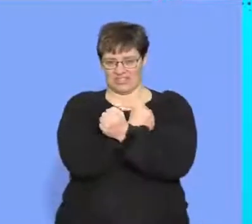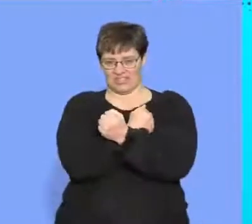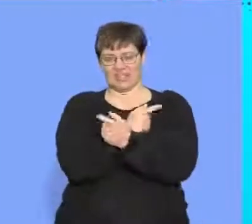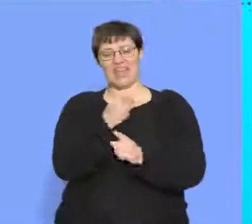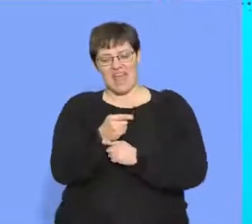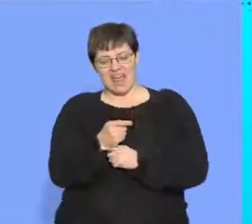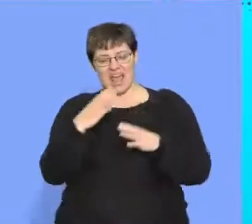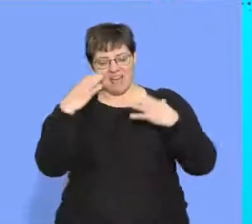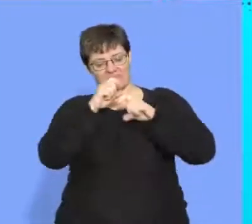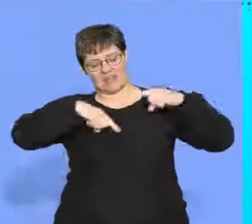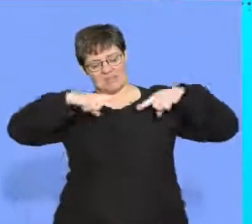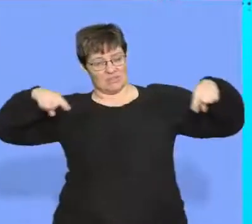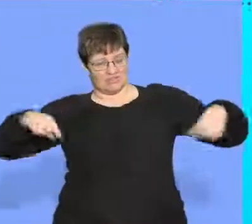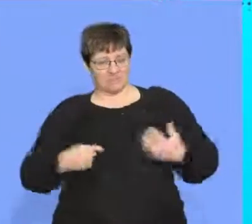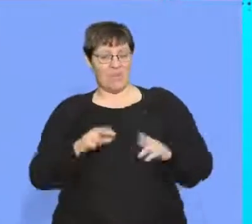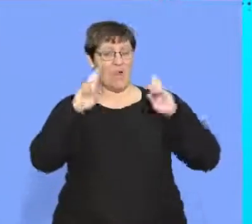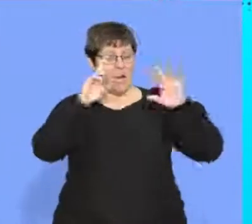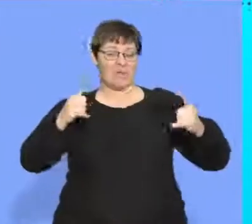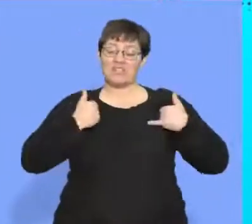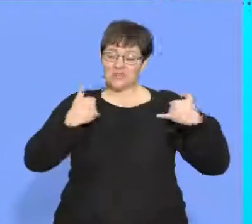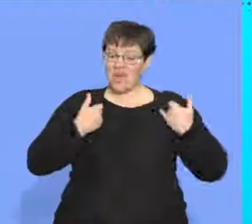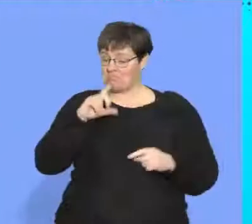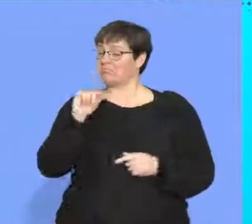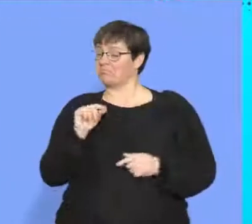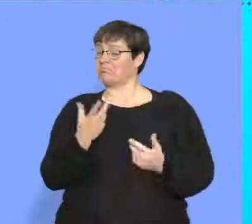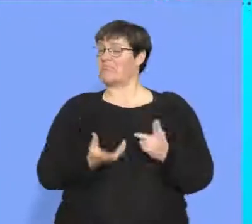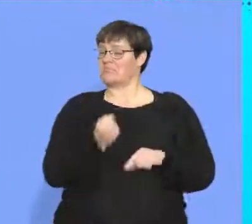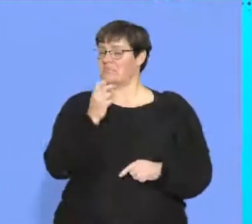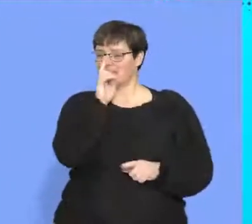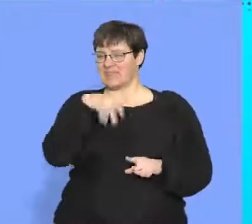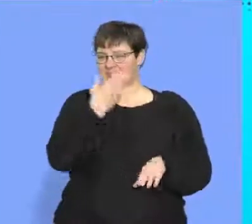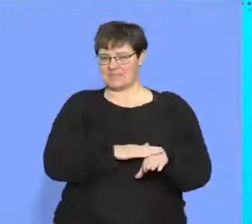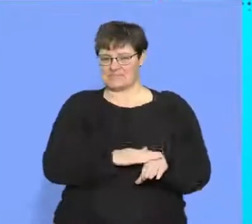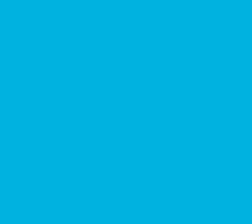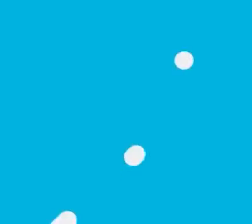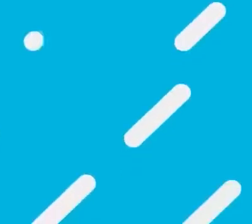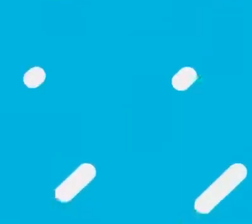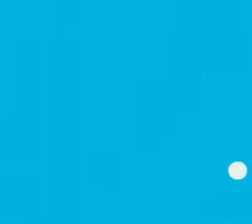the electromagnetic spectrum. I hope you've enjoyed it and found it interesting, and I'll see you next time.